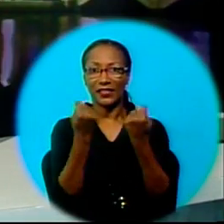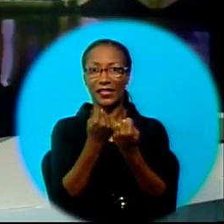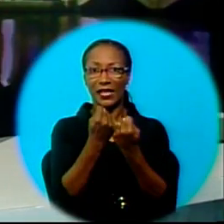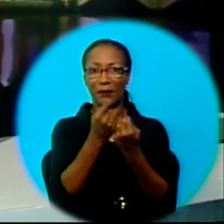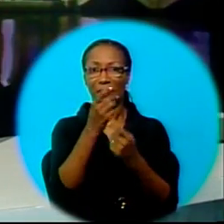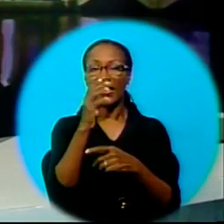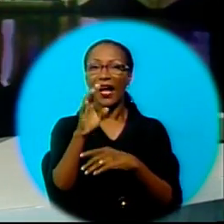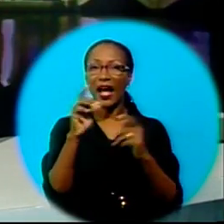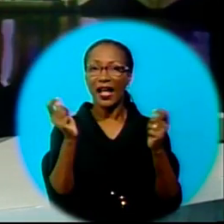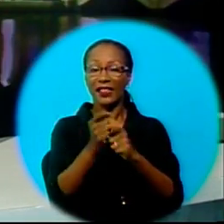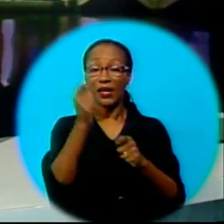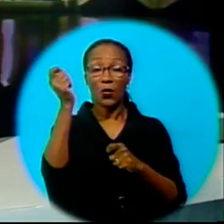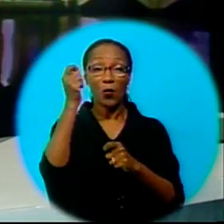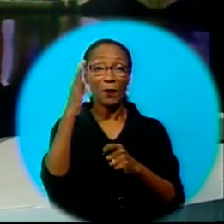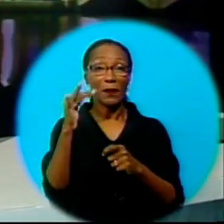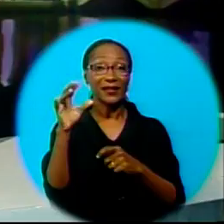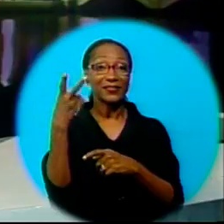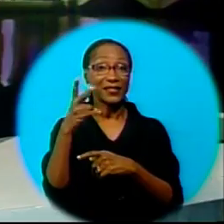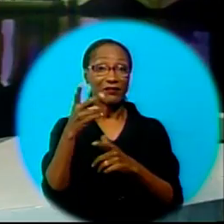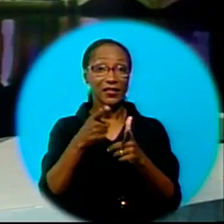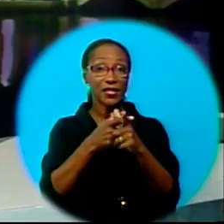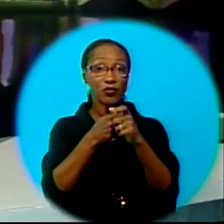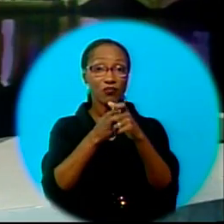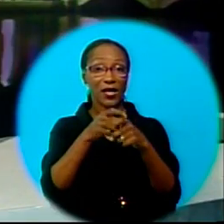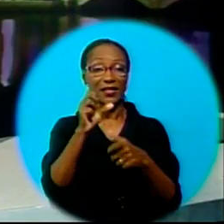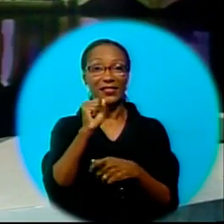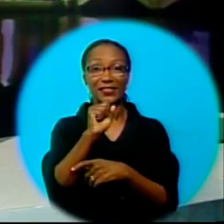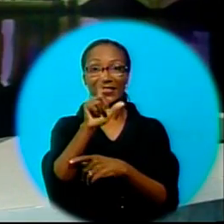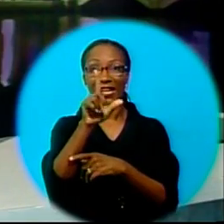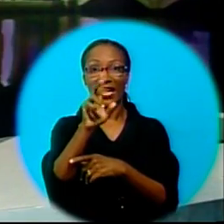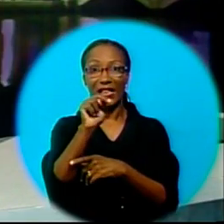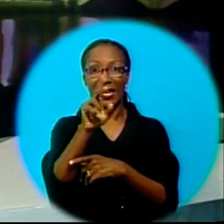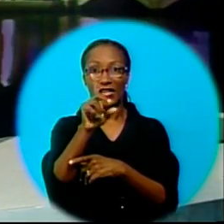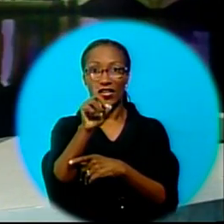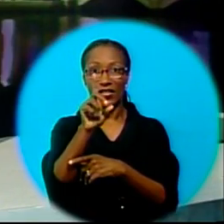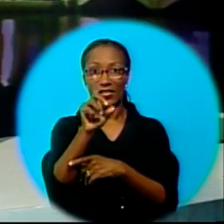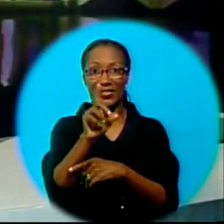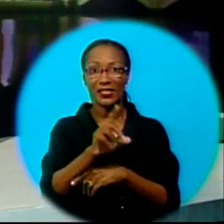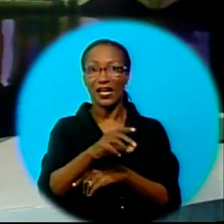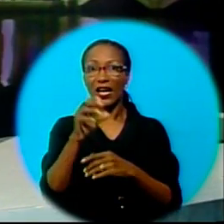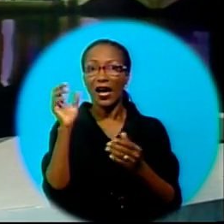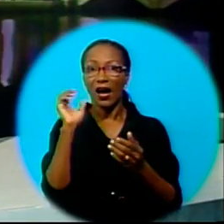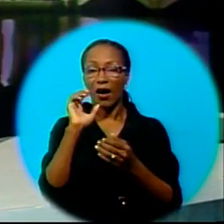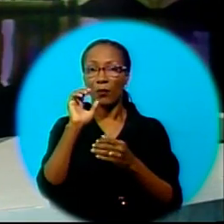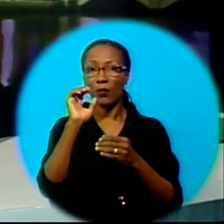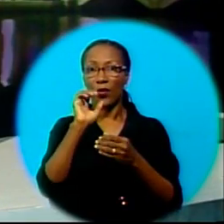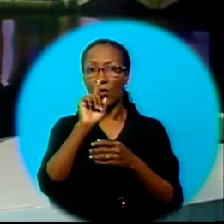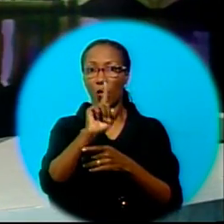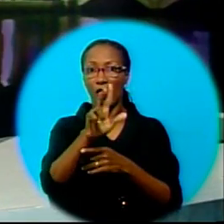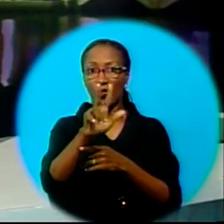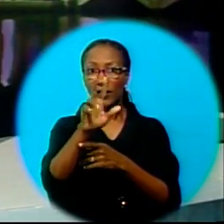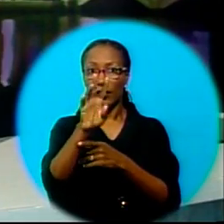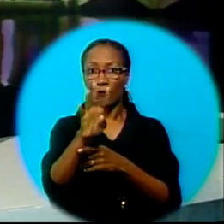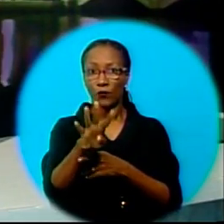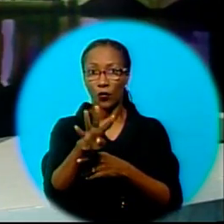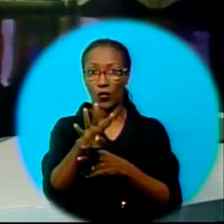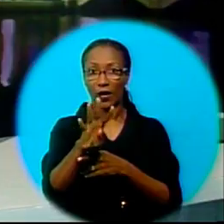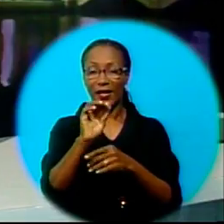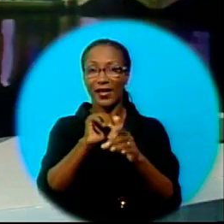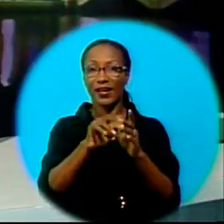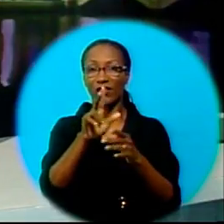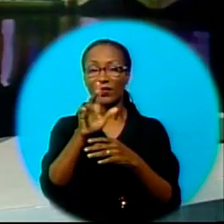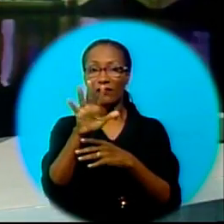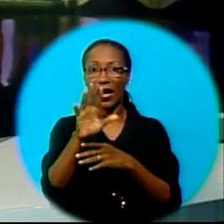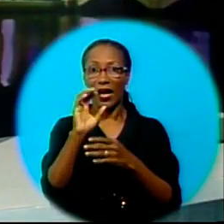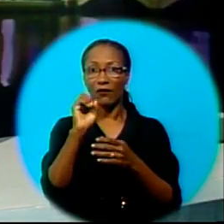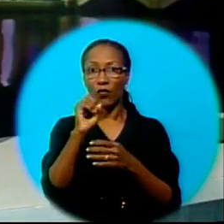all-Bajan final. Sent into bat, St. Leonard's were bowled out for 134 in 35.1 overs. Glenroy Jacobs took 5